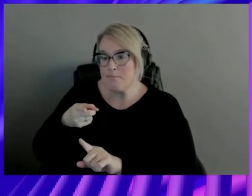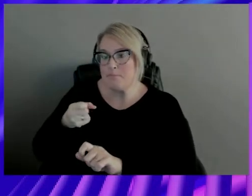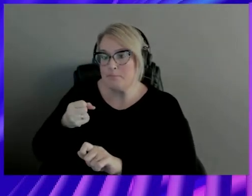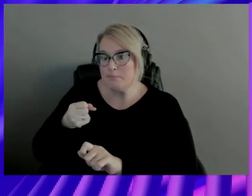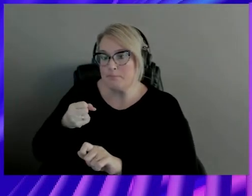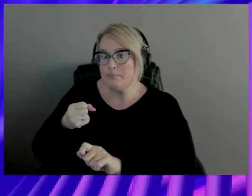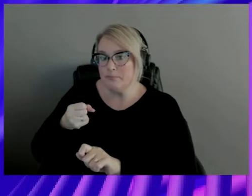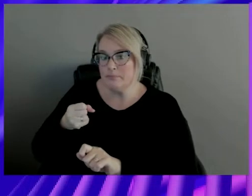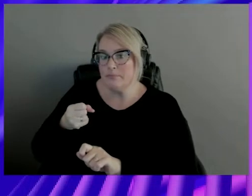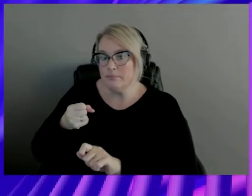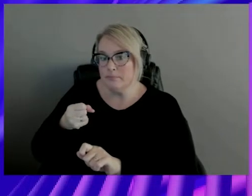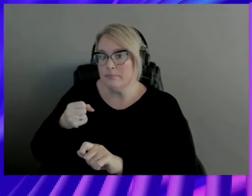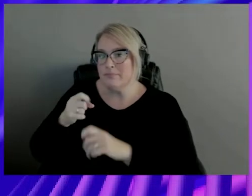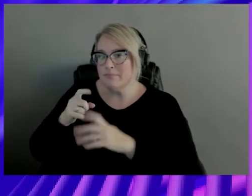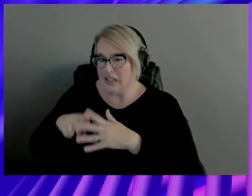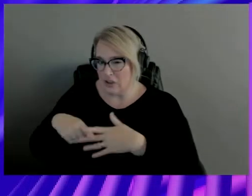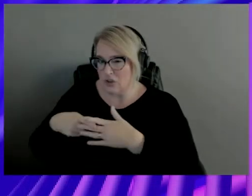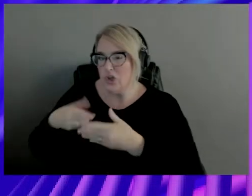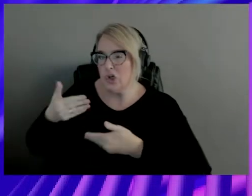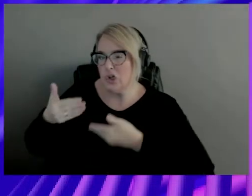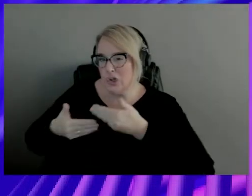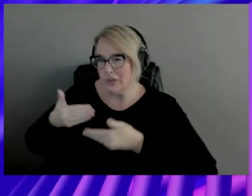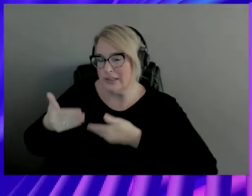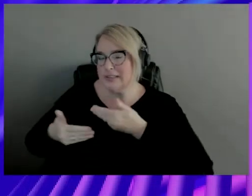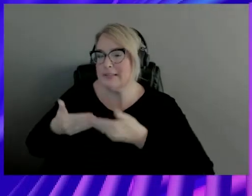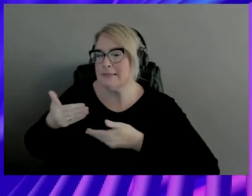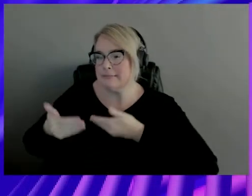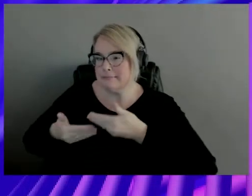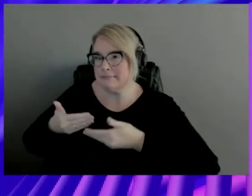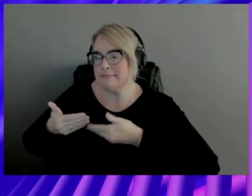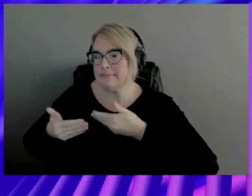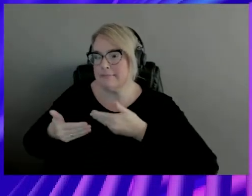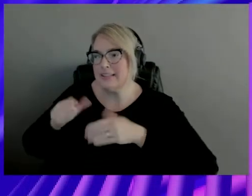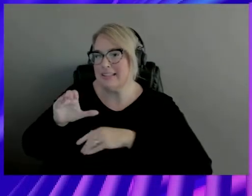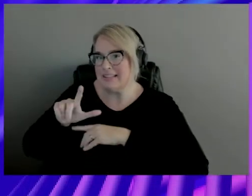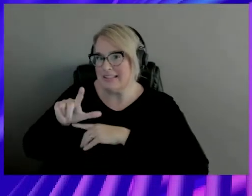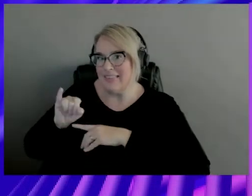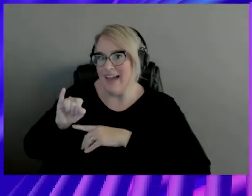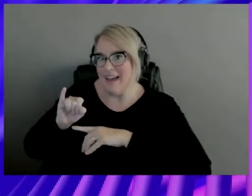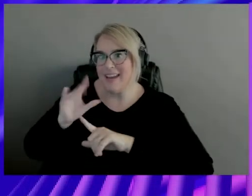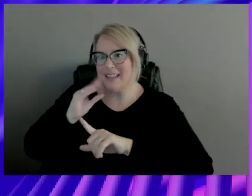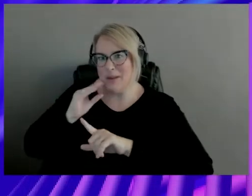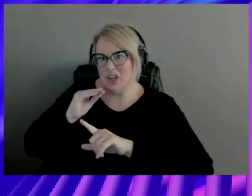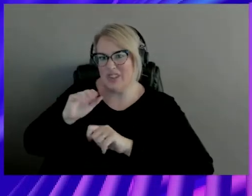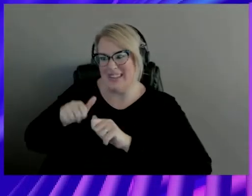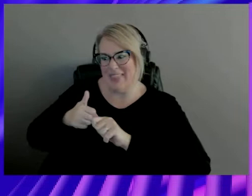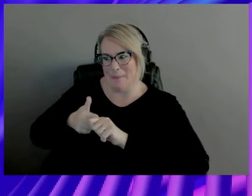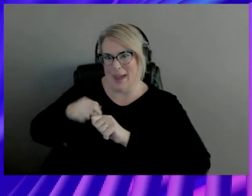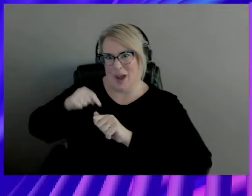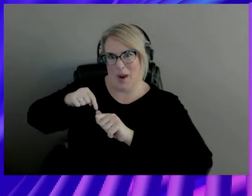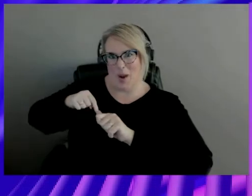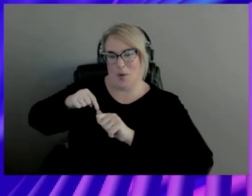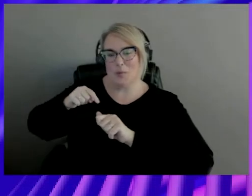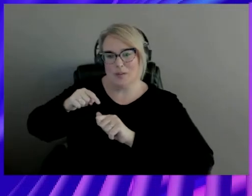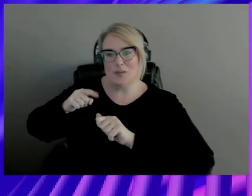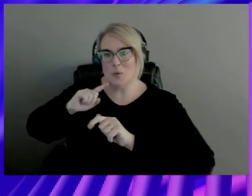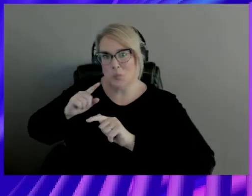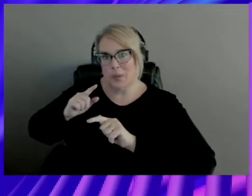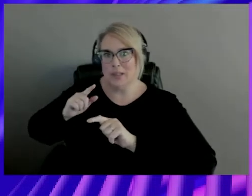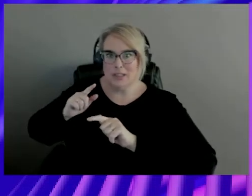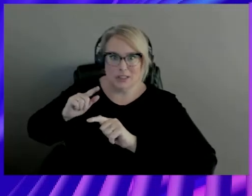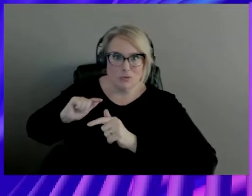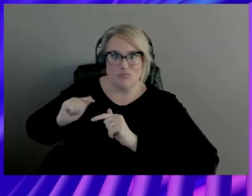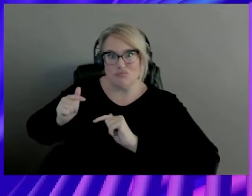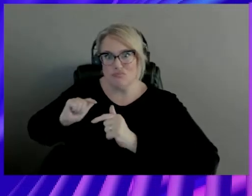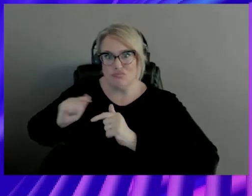it's started, I think we talked about before, it's starting that CLI experience in the background. So it's really working back and forth on that one. That is, I